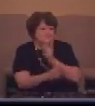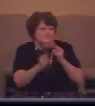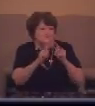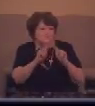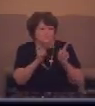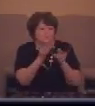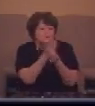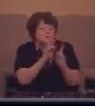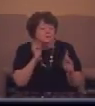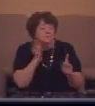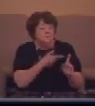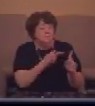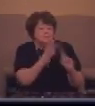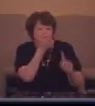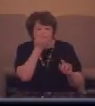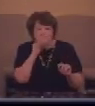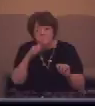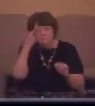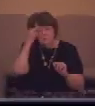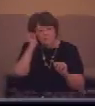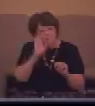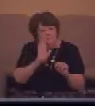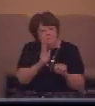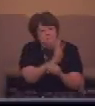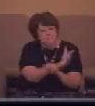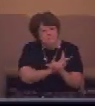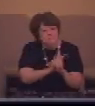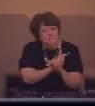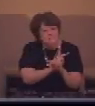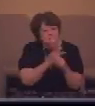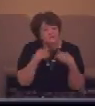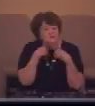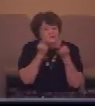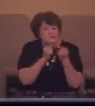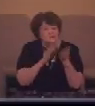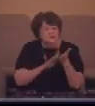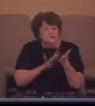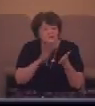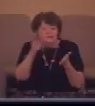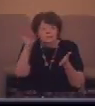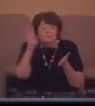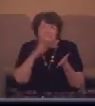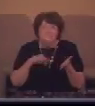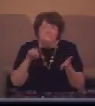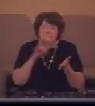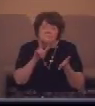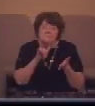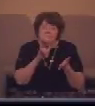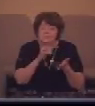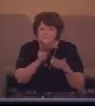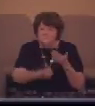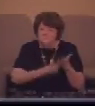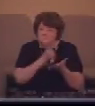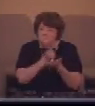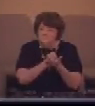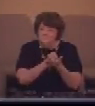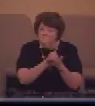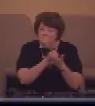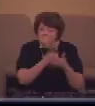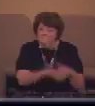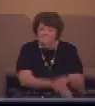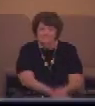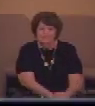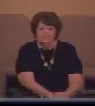temptation, but deliver us from evil. For thine is the kingdom and the power and the glory forever.